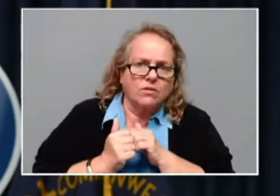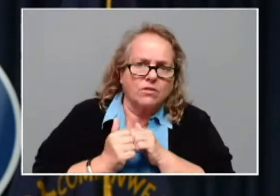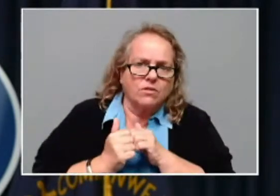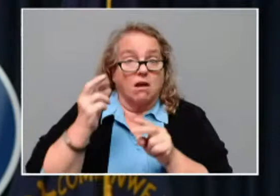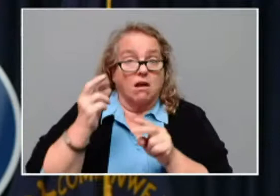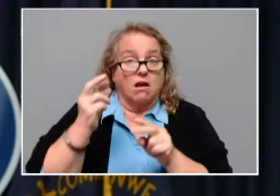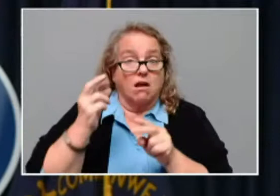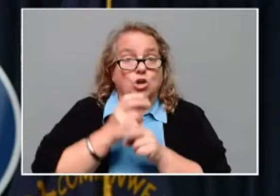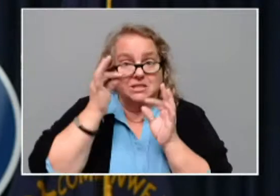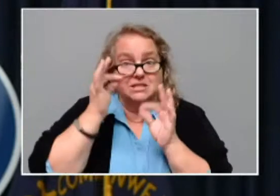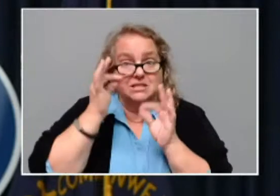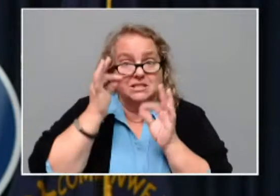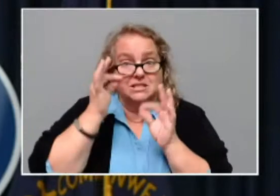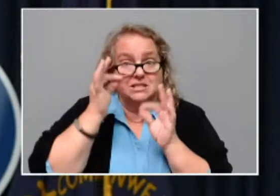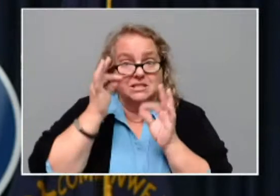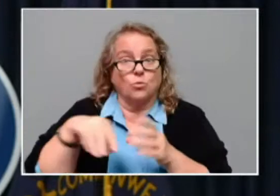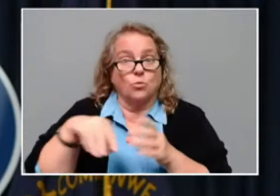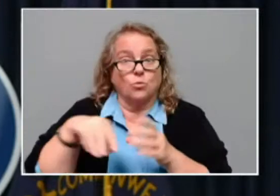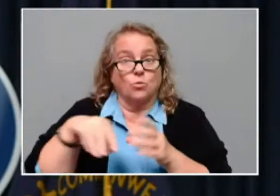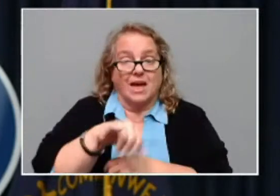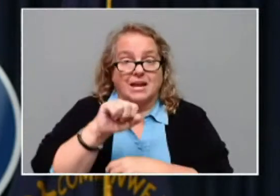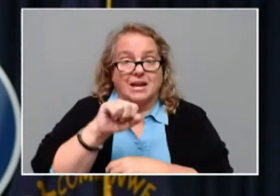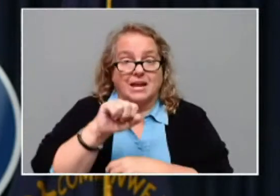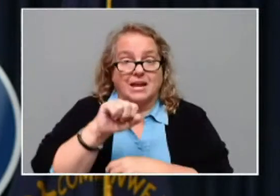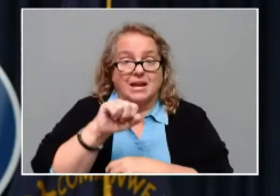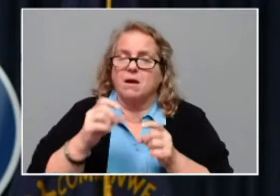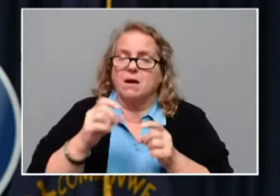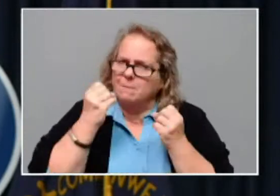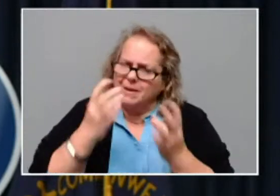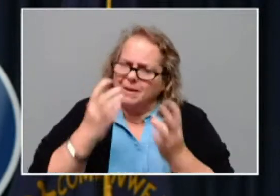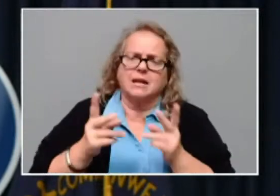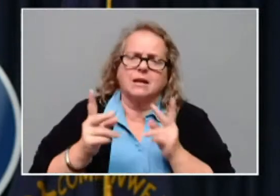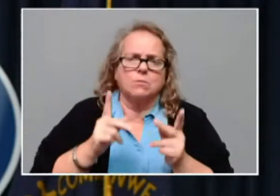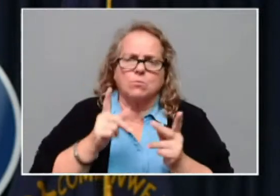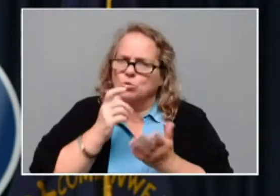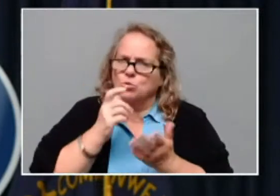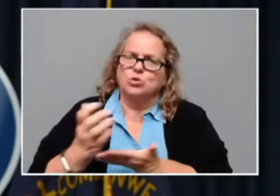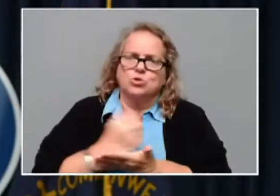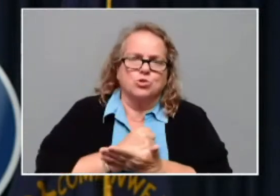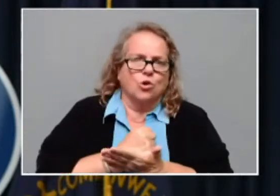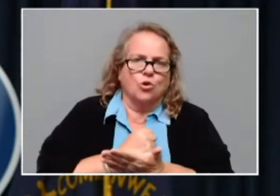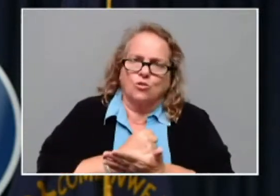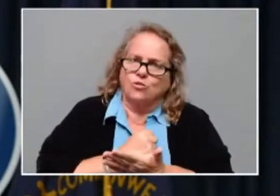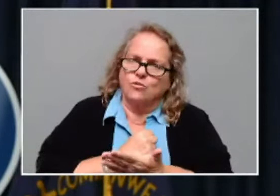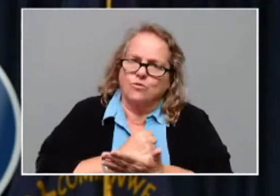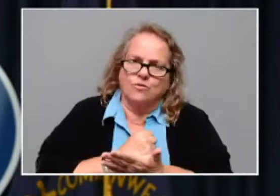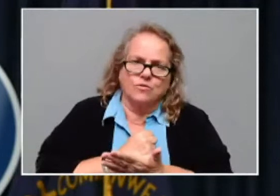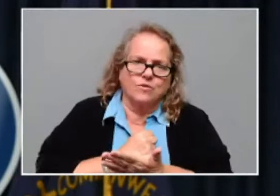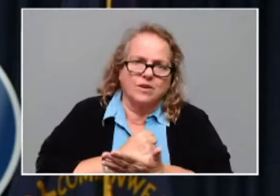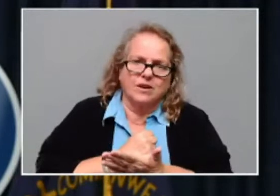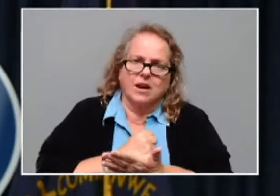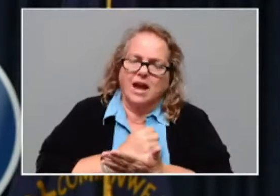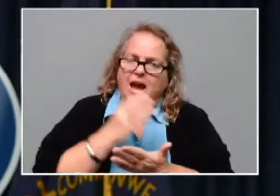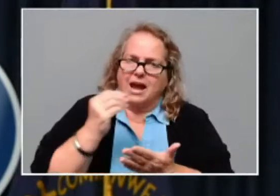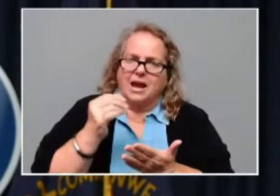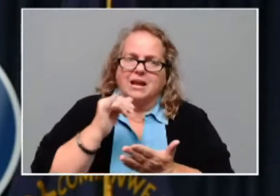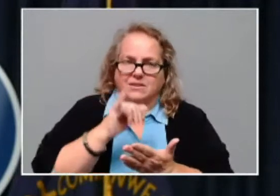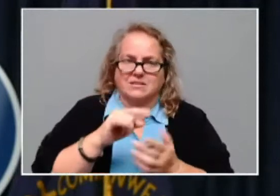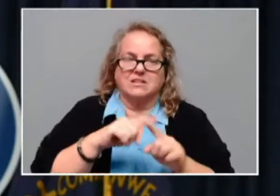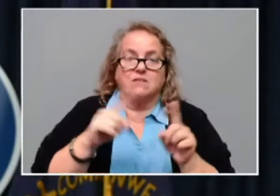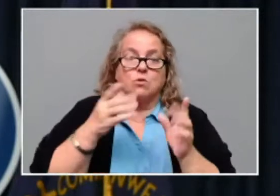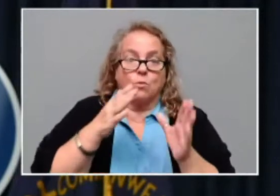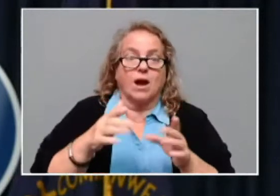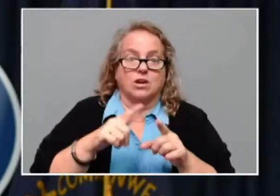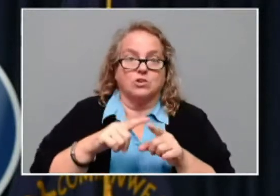but there's a lot of really worthy people. And I think this is another way of getting at what some legislators have mentioned and wanting to keep folks